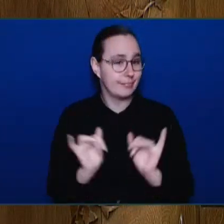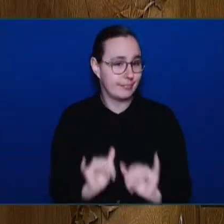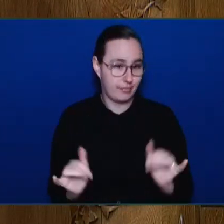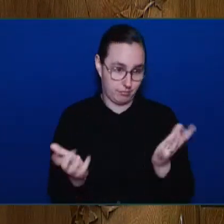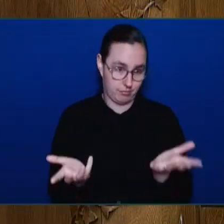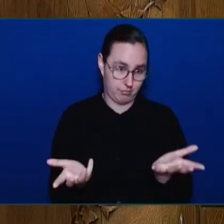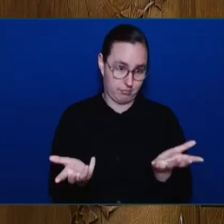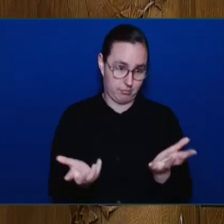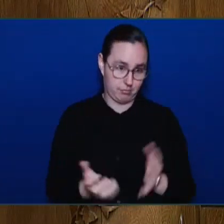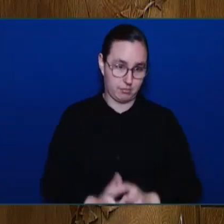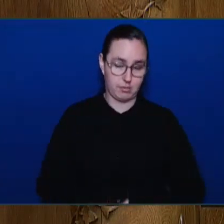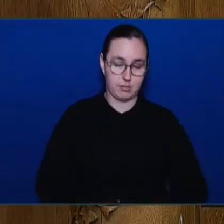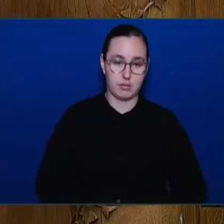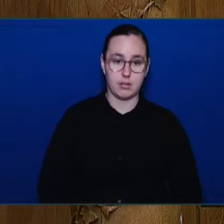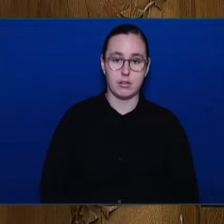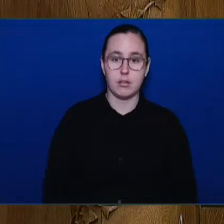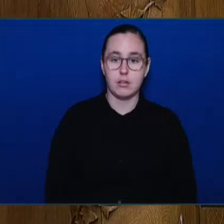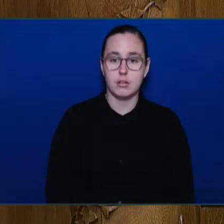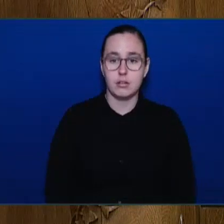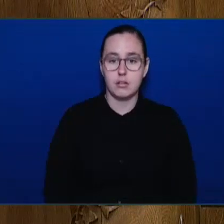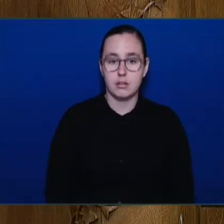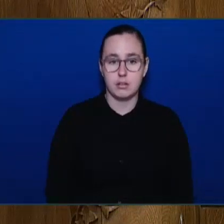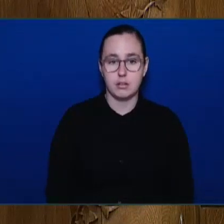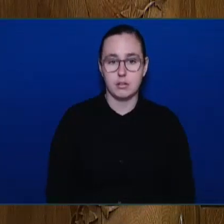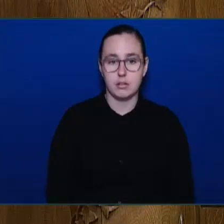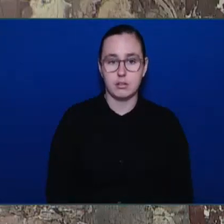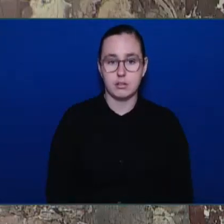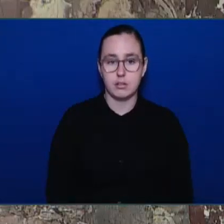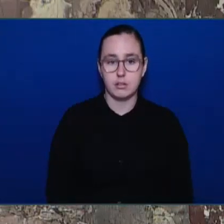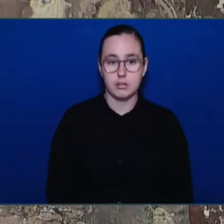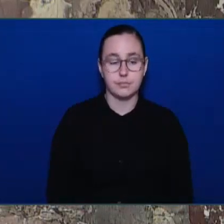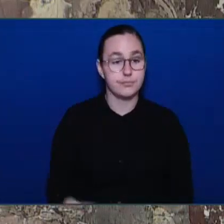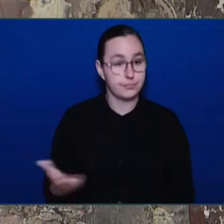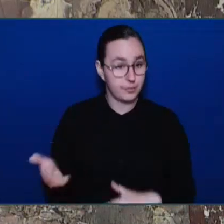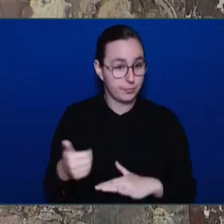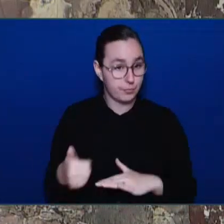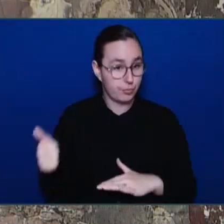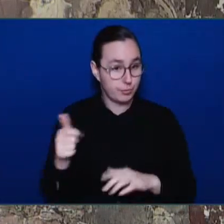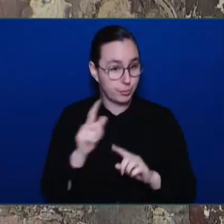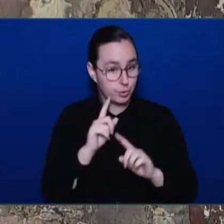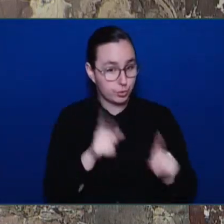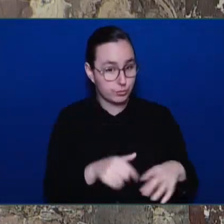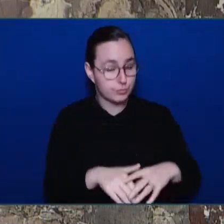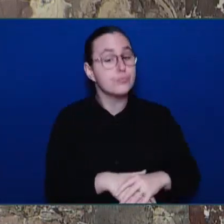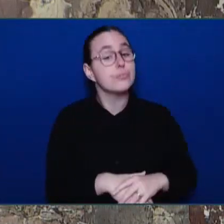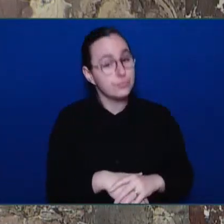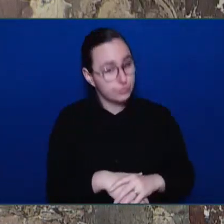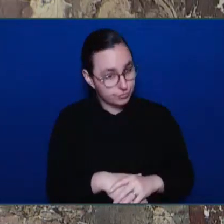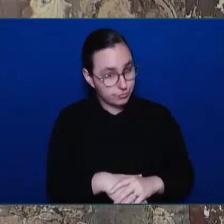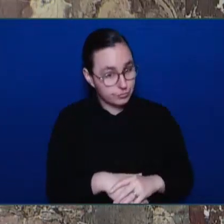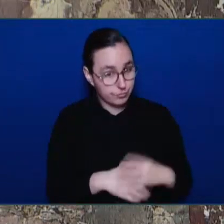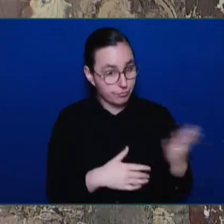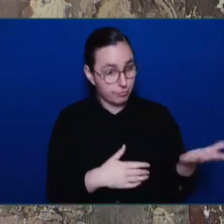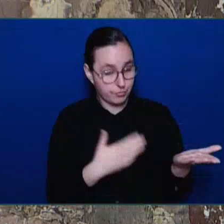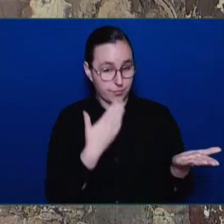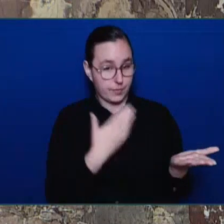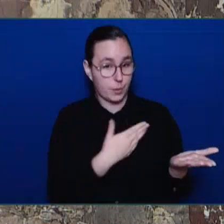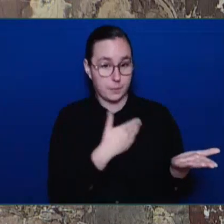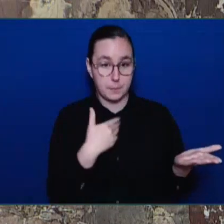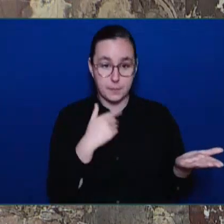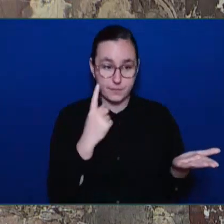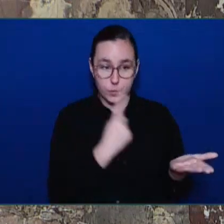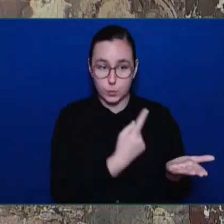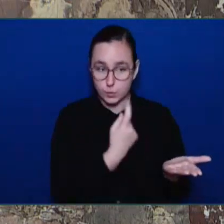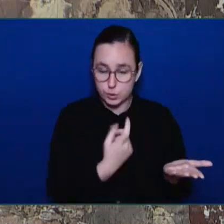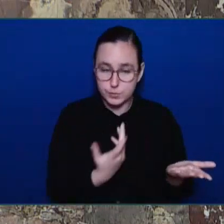Premier. Thank you, Honourable Speaker, and thank you to the member for the question. This is a very serious matter,